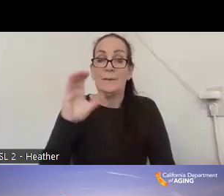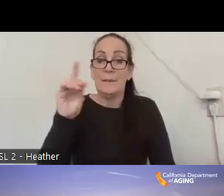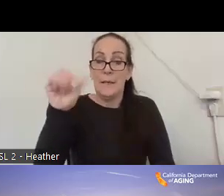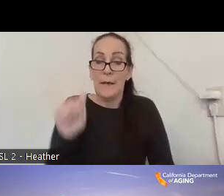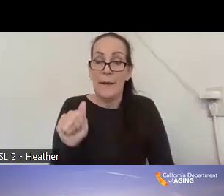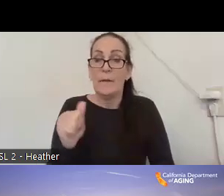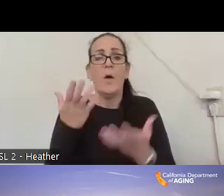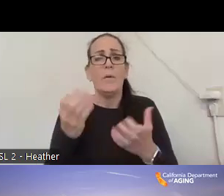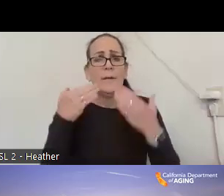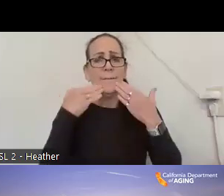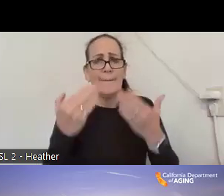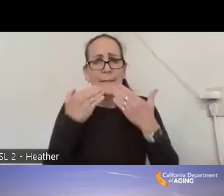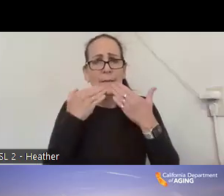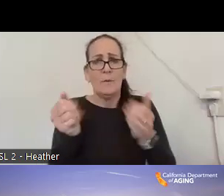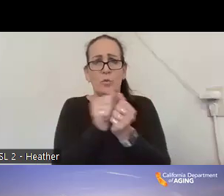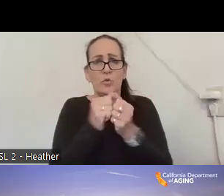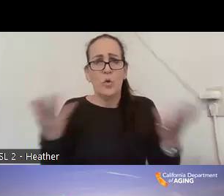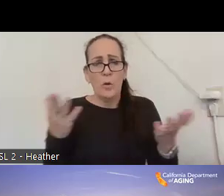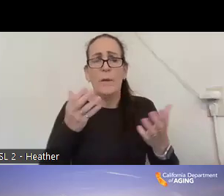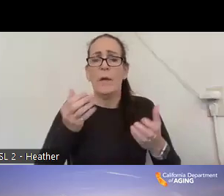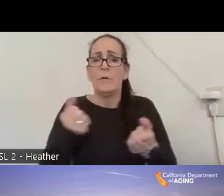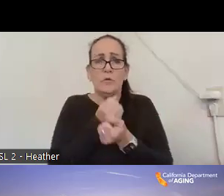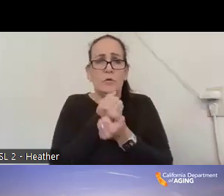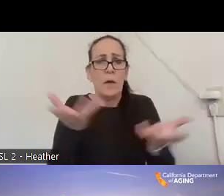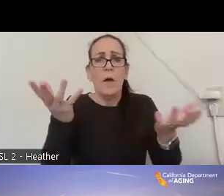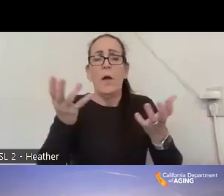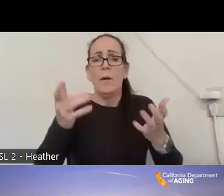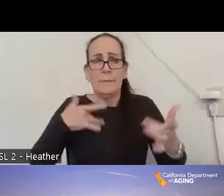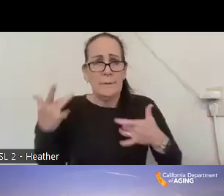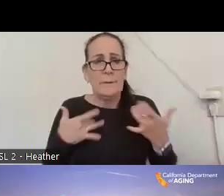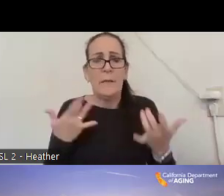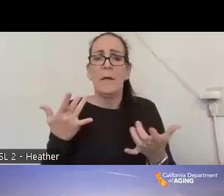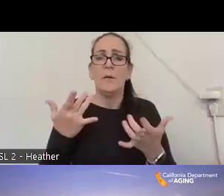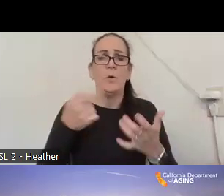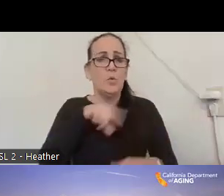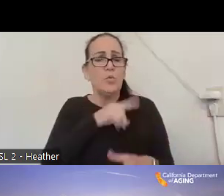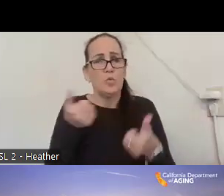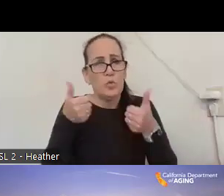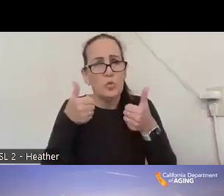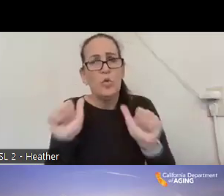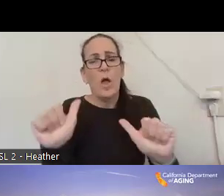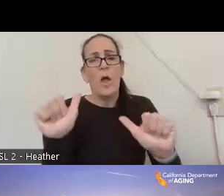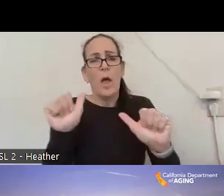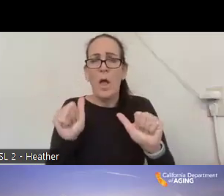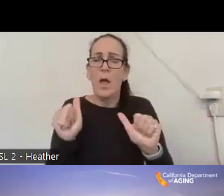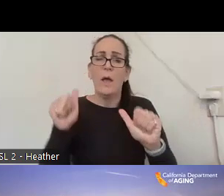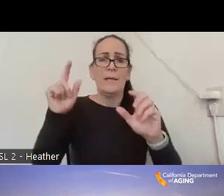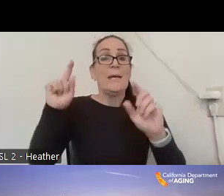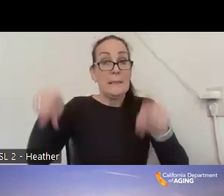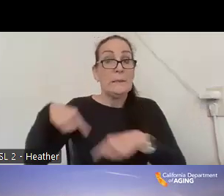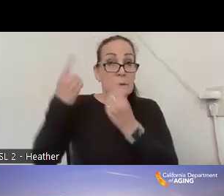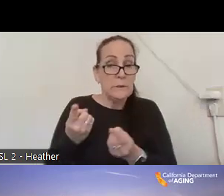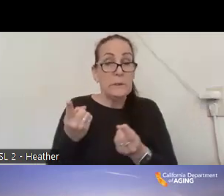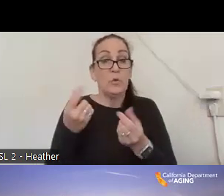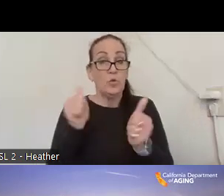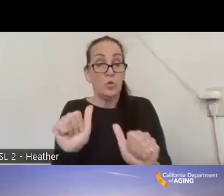much for allowing me the time to share some of the exciting efforts that we are doing, what we have done, and as well as what we're going to